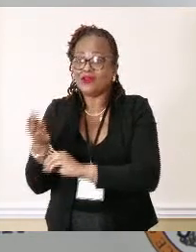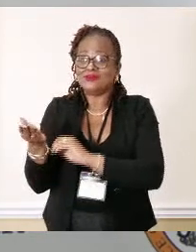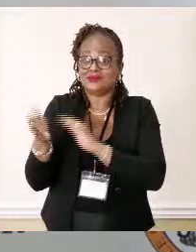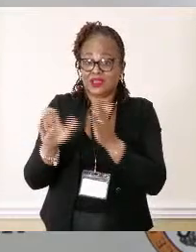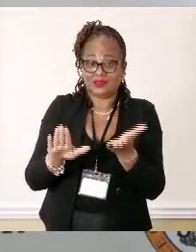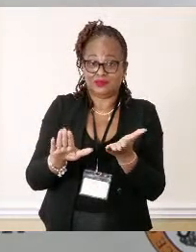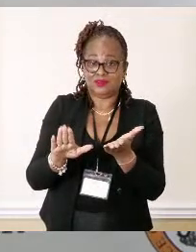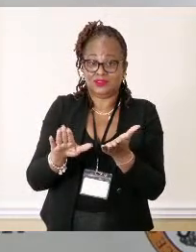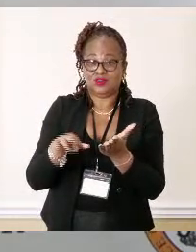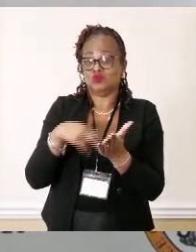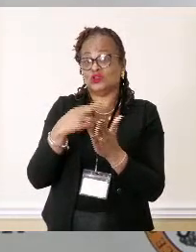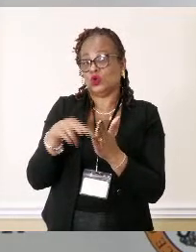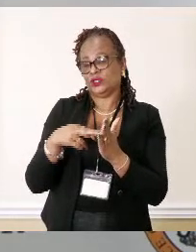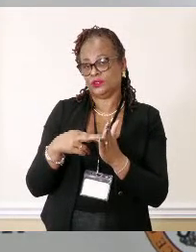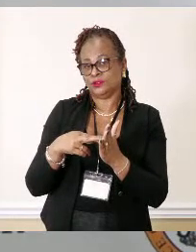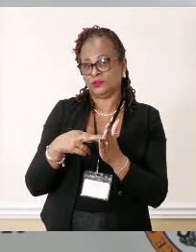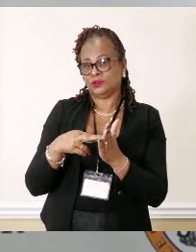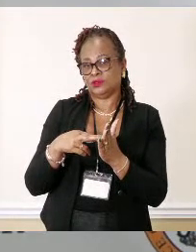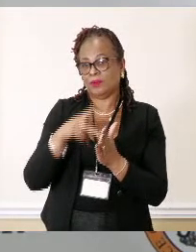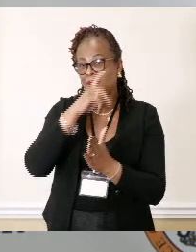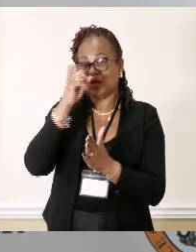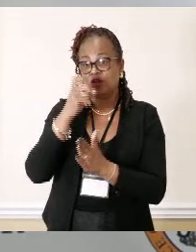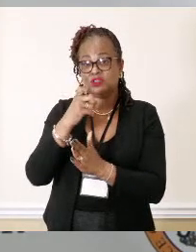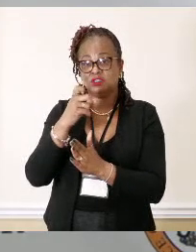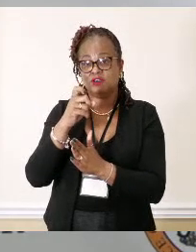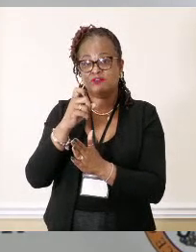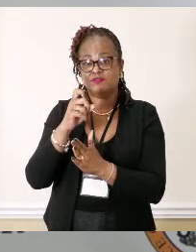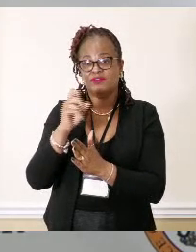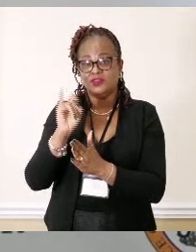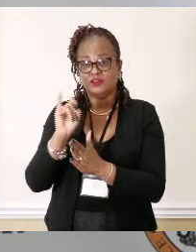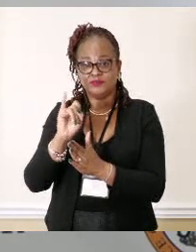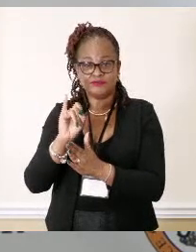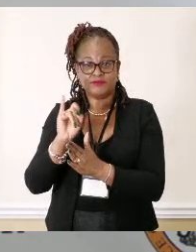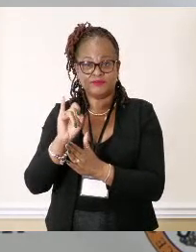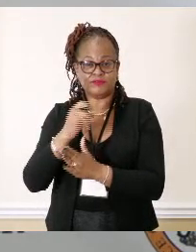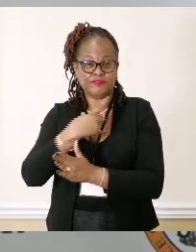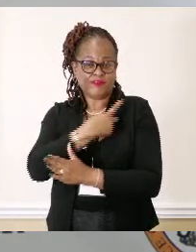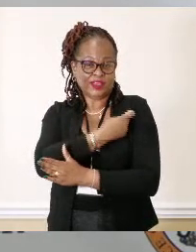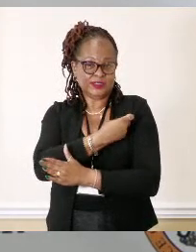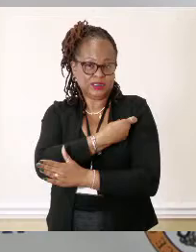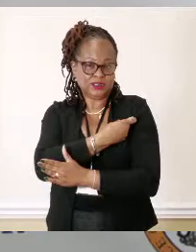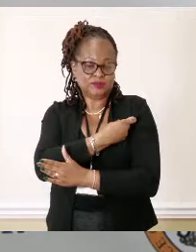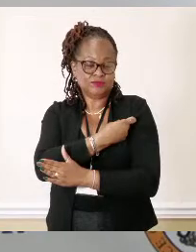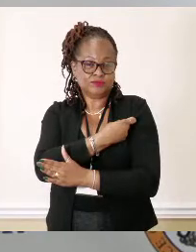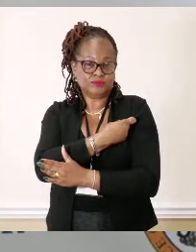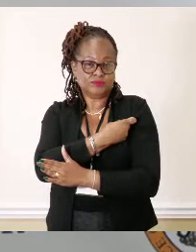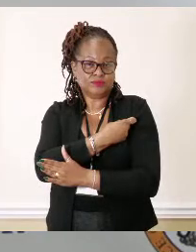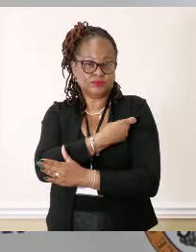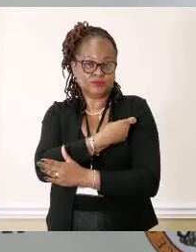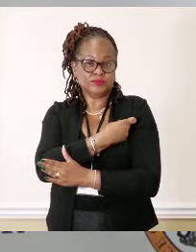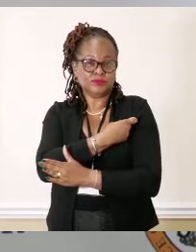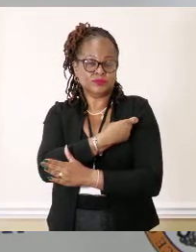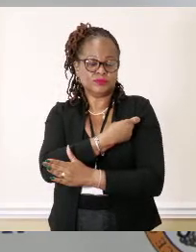recorded due to the COVID virus in vaccinated individuals.